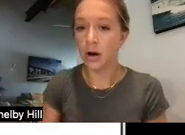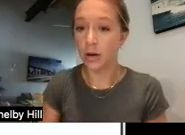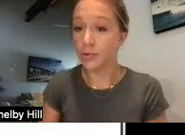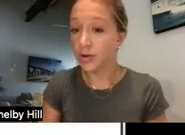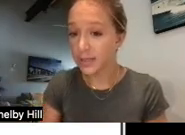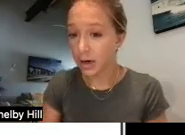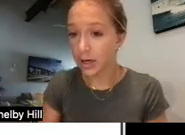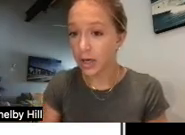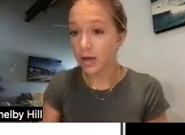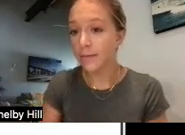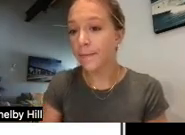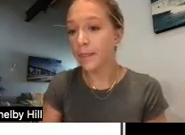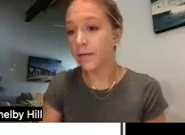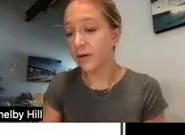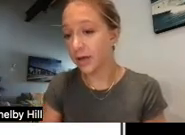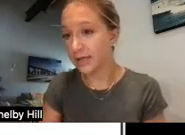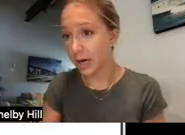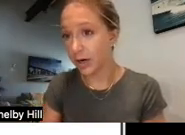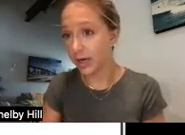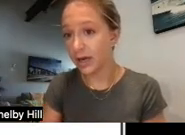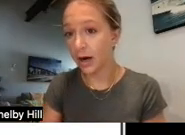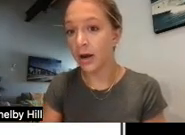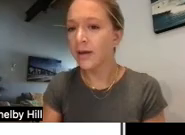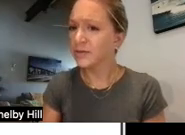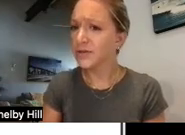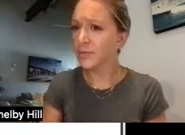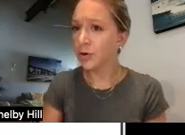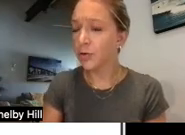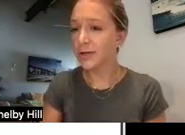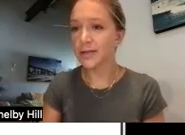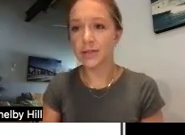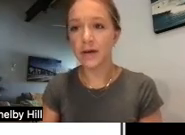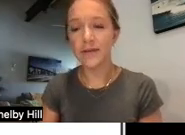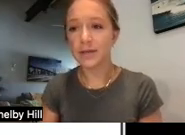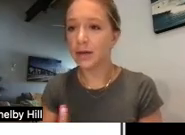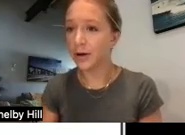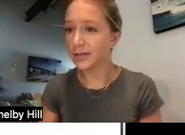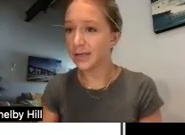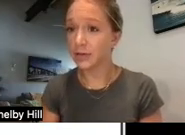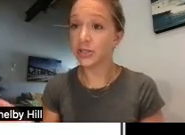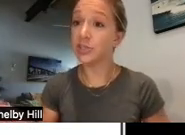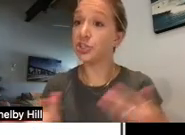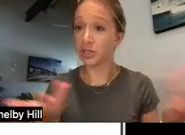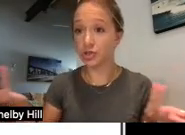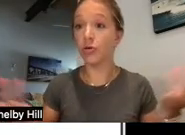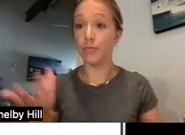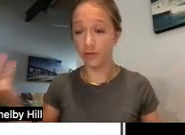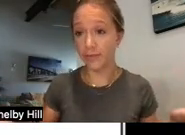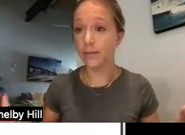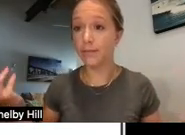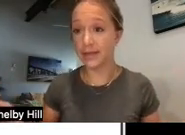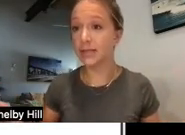in are Broca's area, Wernicke's area here, as well as the motor cortex, because obviously American Sign Language is a